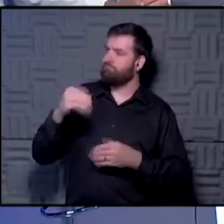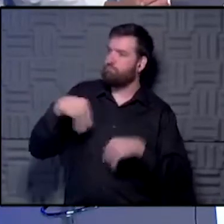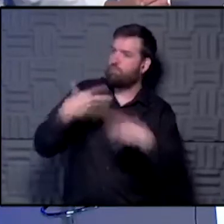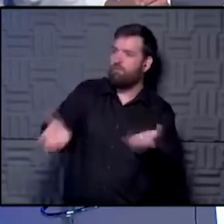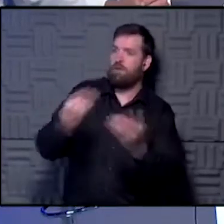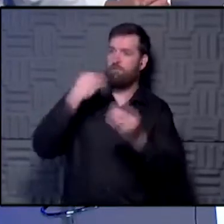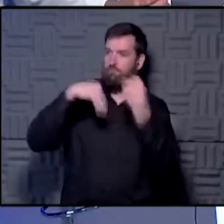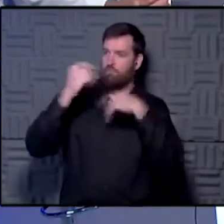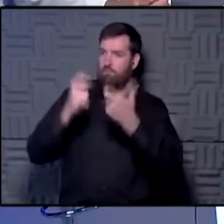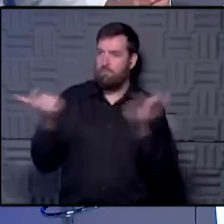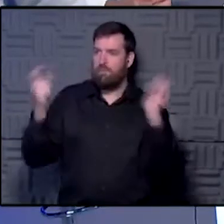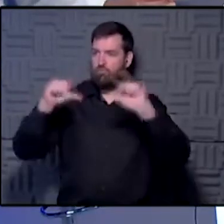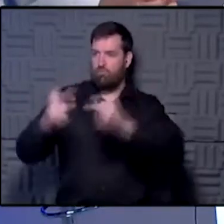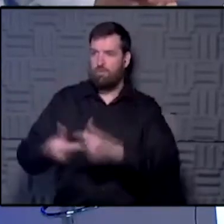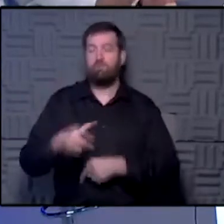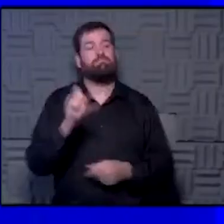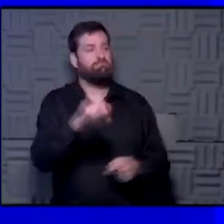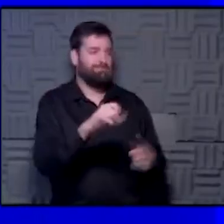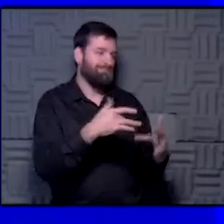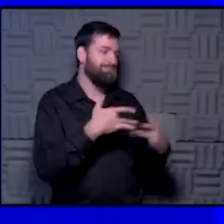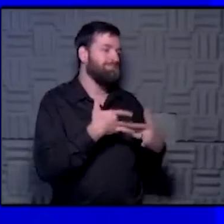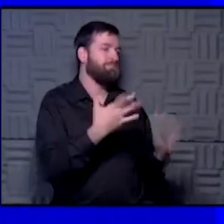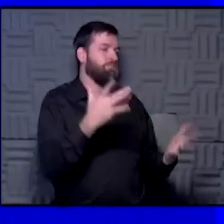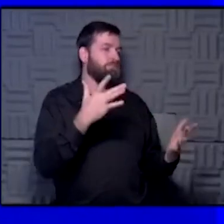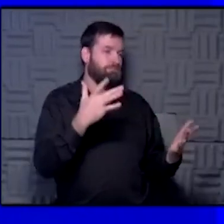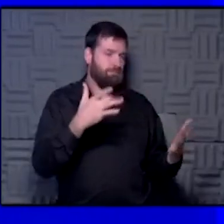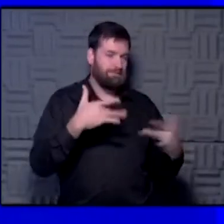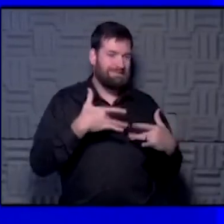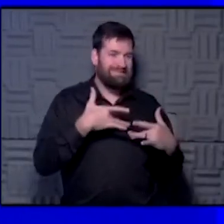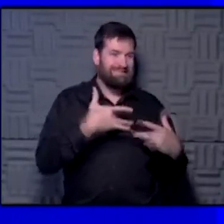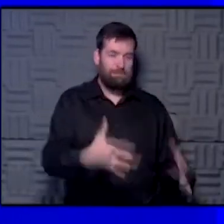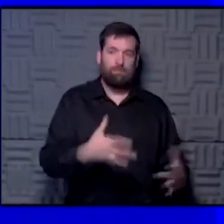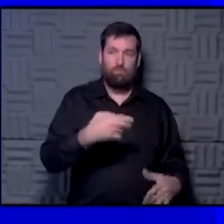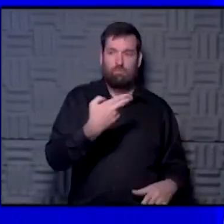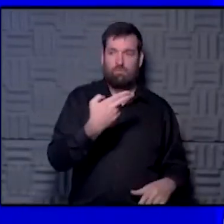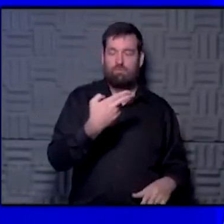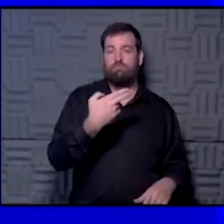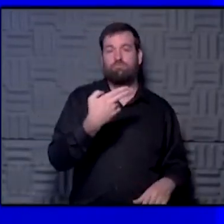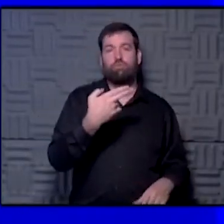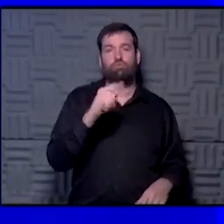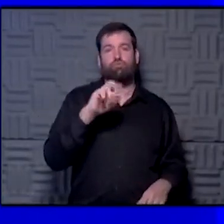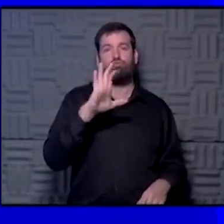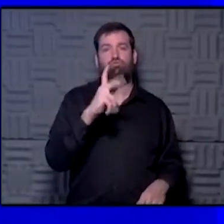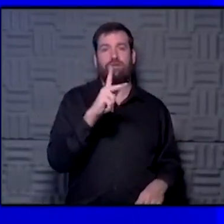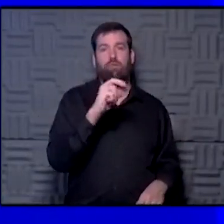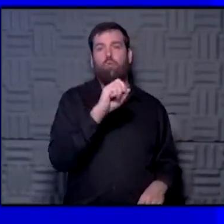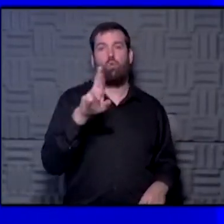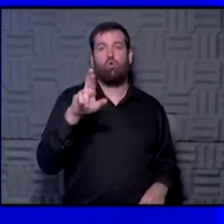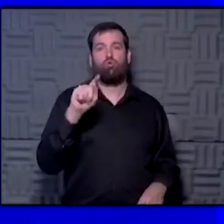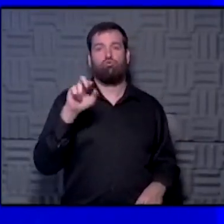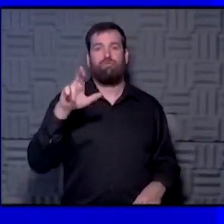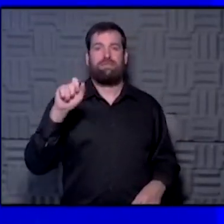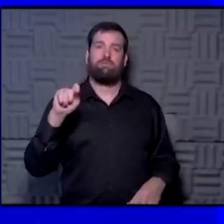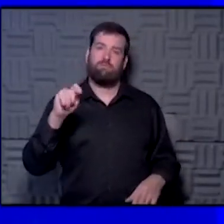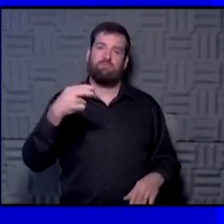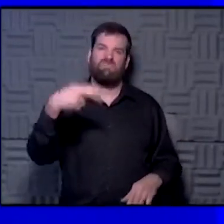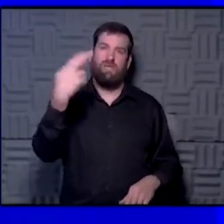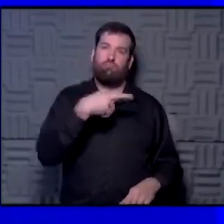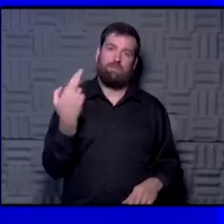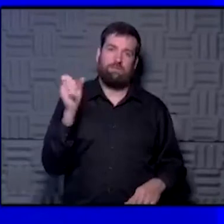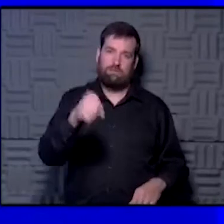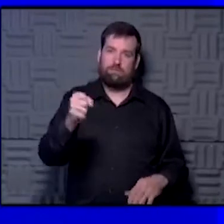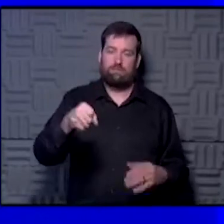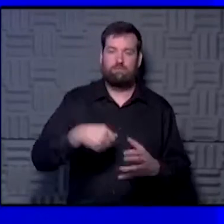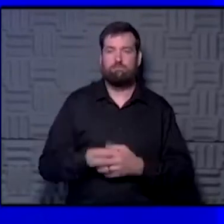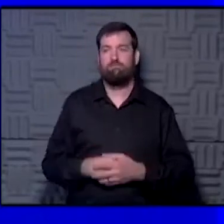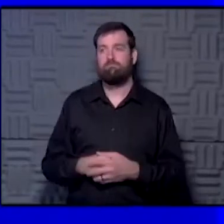group. Exactly. Yeah, I mean, certainly the traditional trick-or-treating is, I believe, in the highest risk category for the CDC guidelines. You know, I